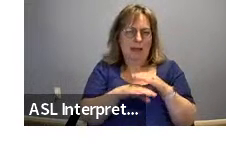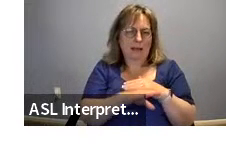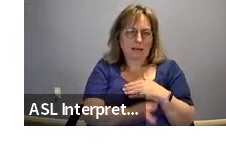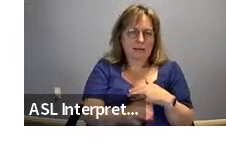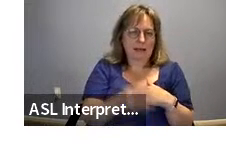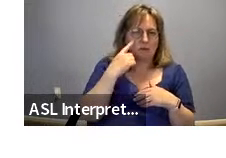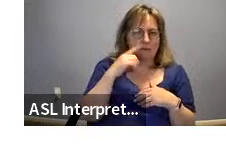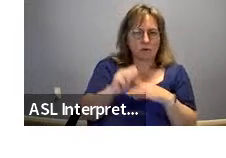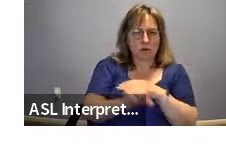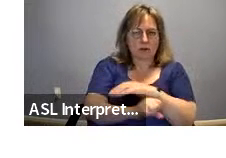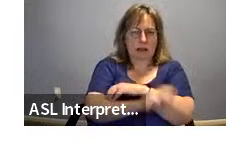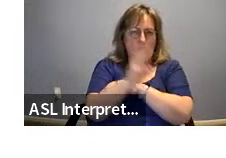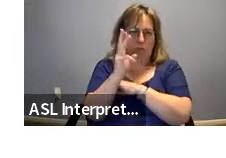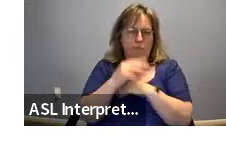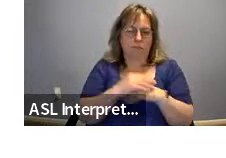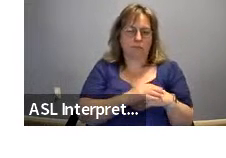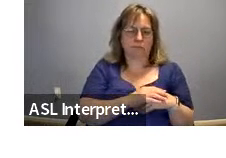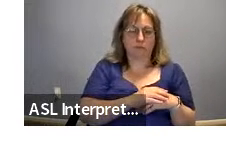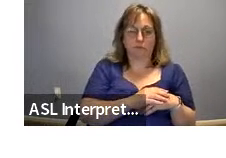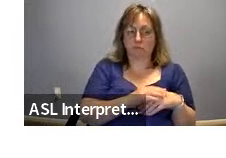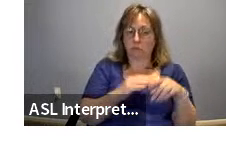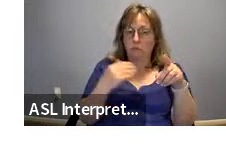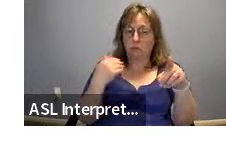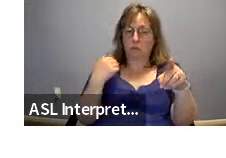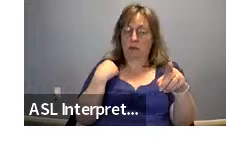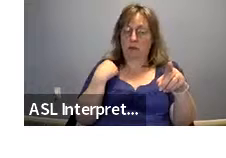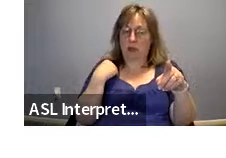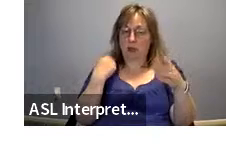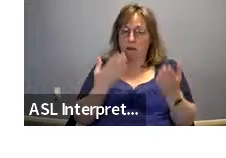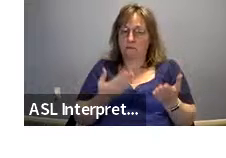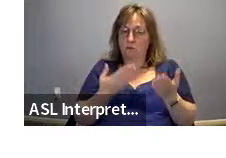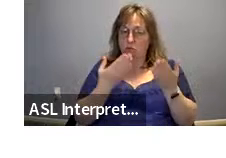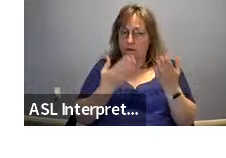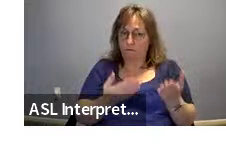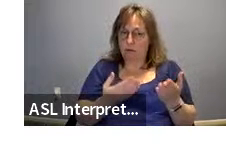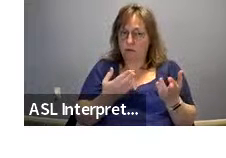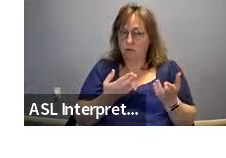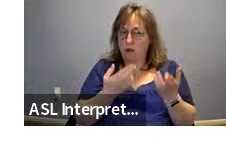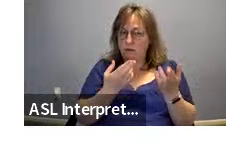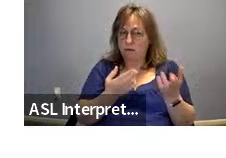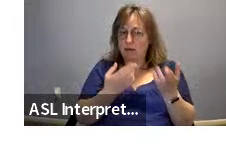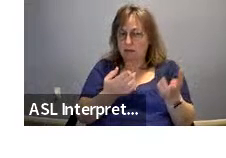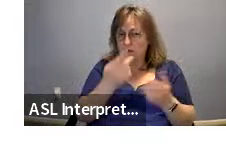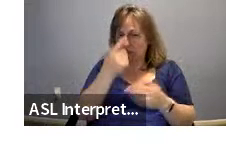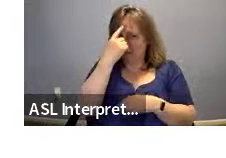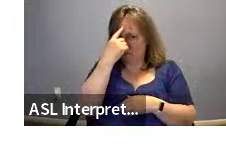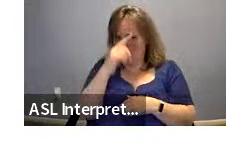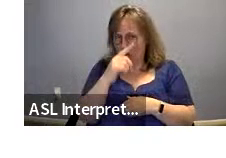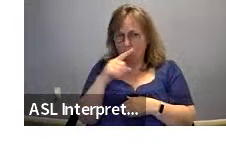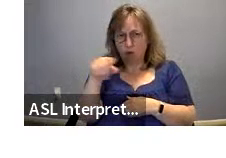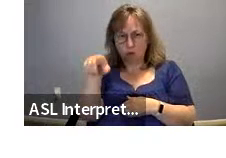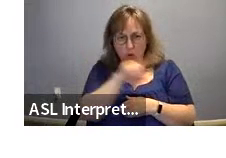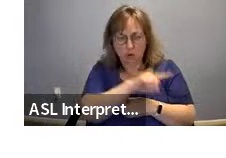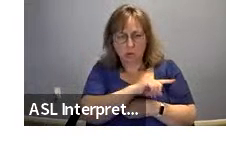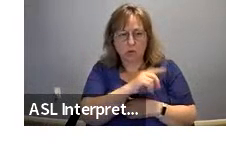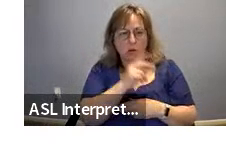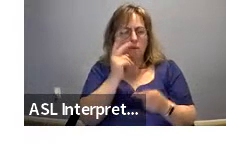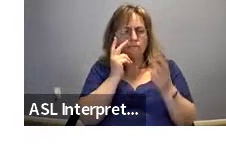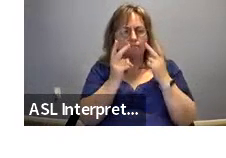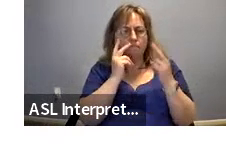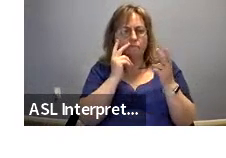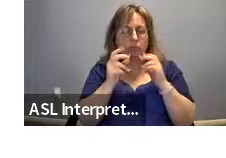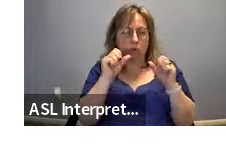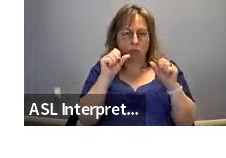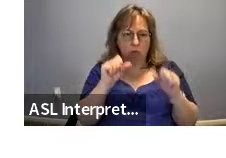We do have information, references for your viewing pleasure. Just go out to our website and go to